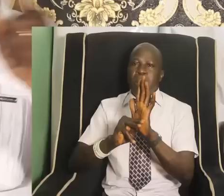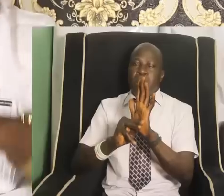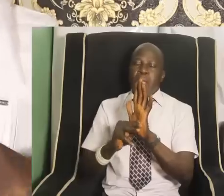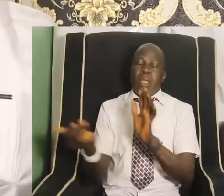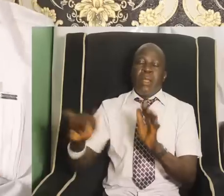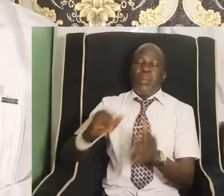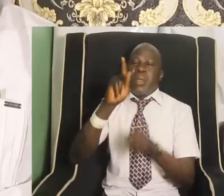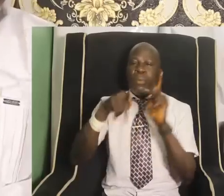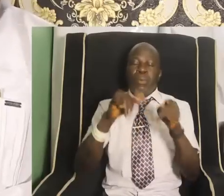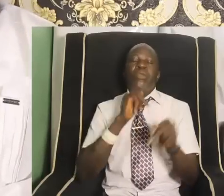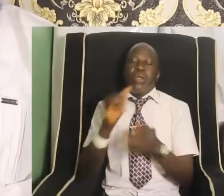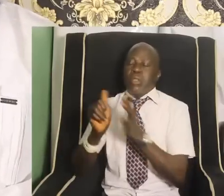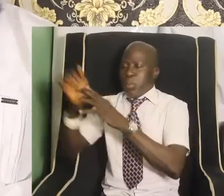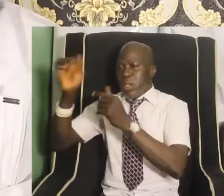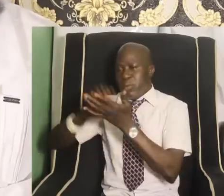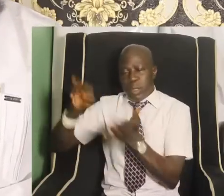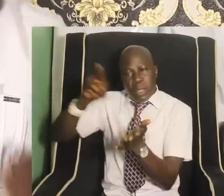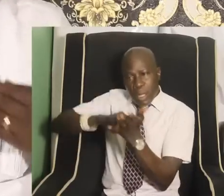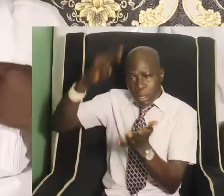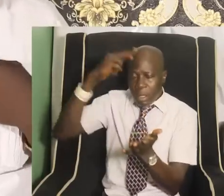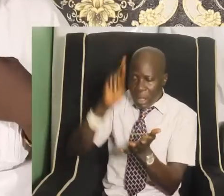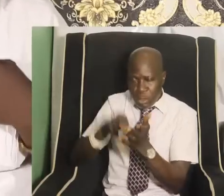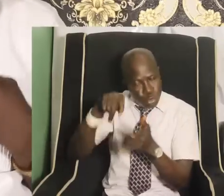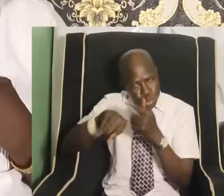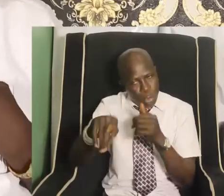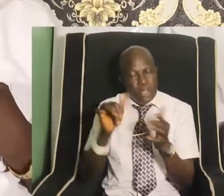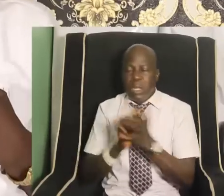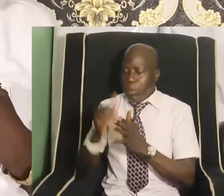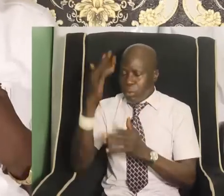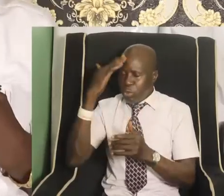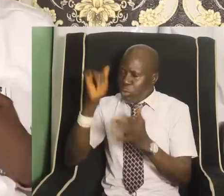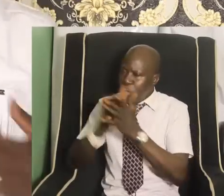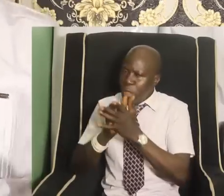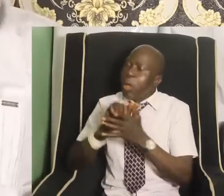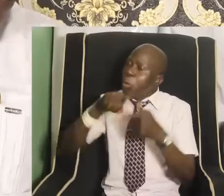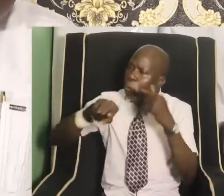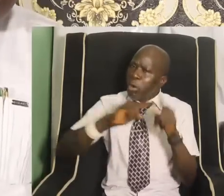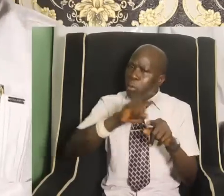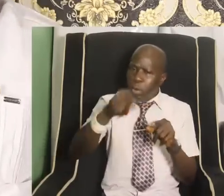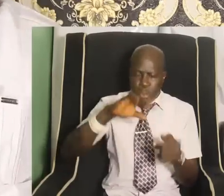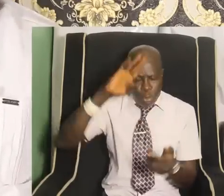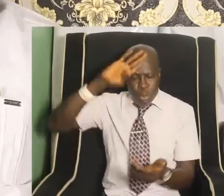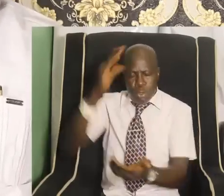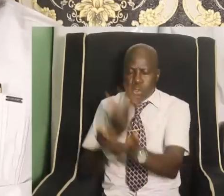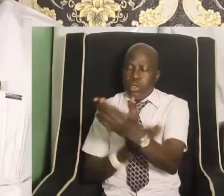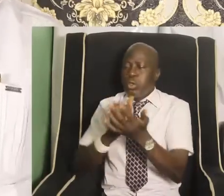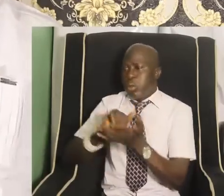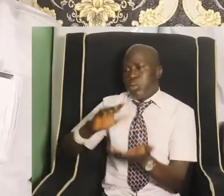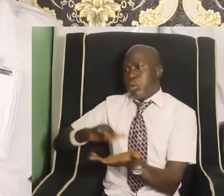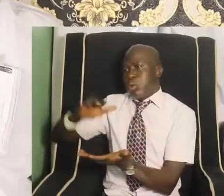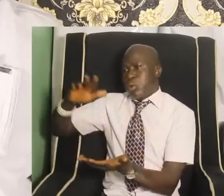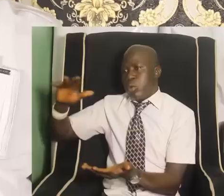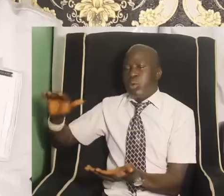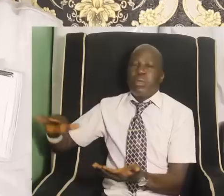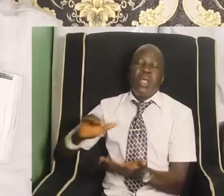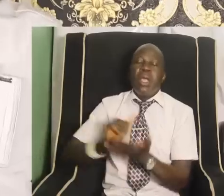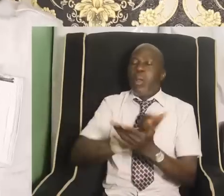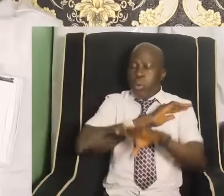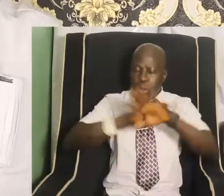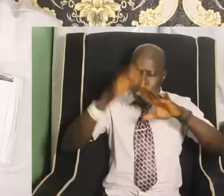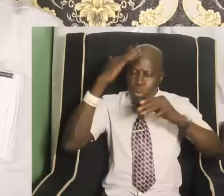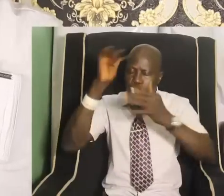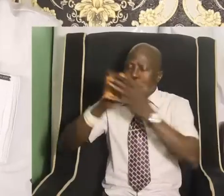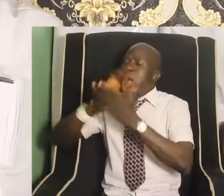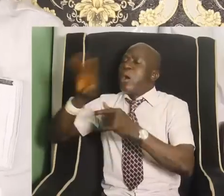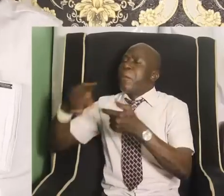may not have recognized you. It's only you that know you are glorious. There is no how